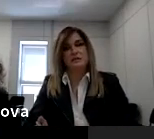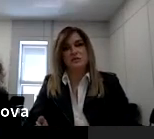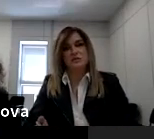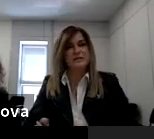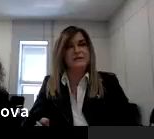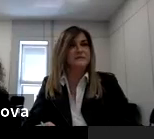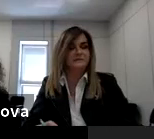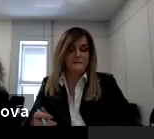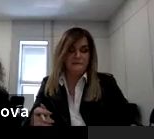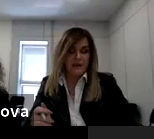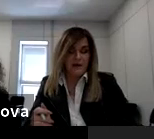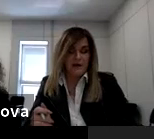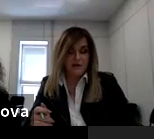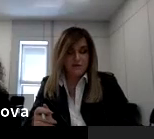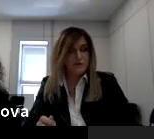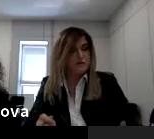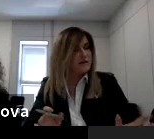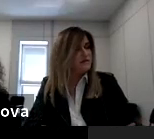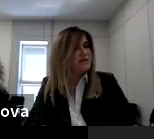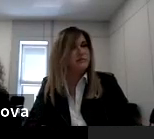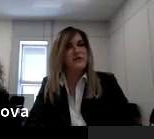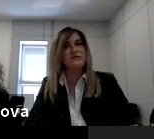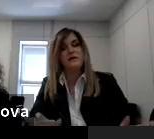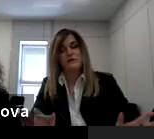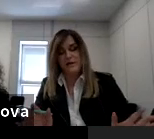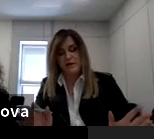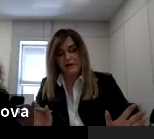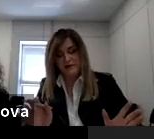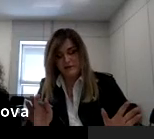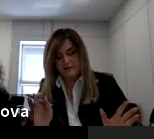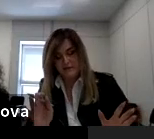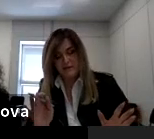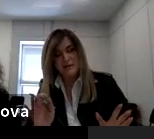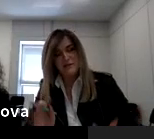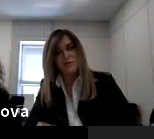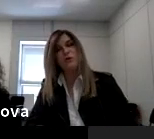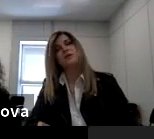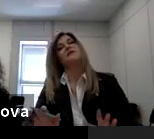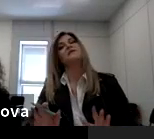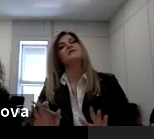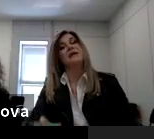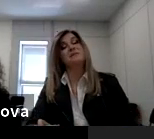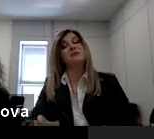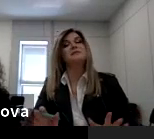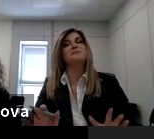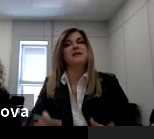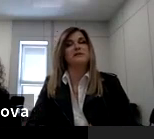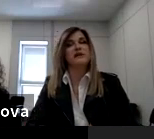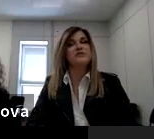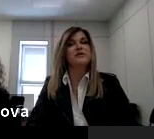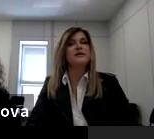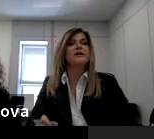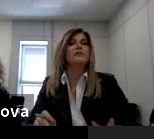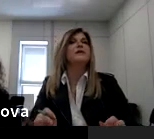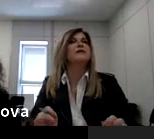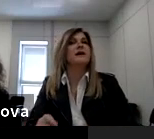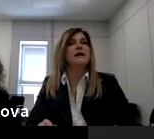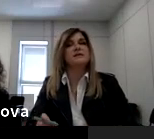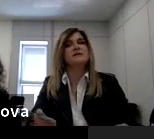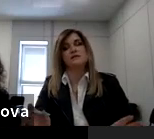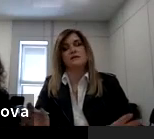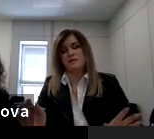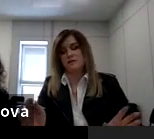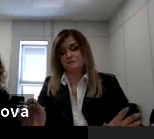for architectural lighting. So extremely briefly, we are a small, flexible manufacturer with